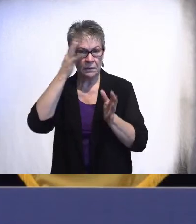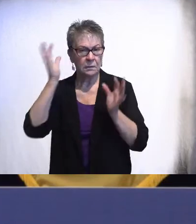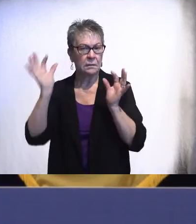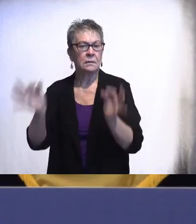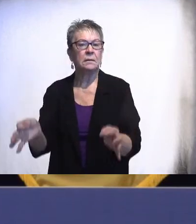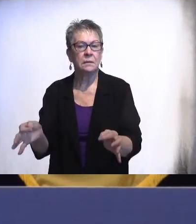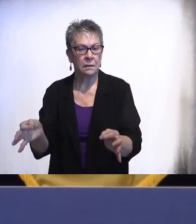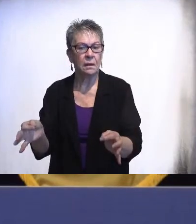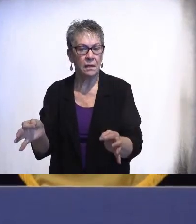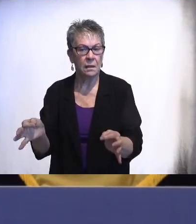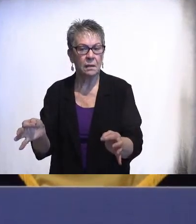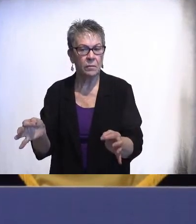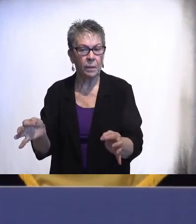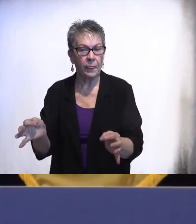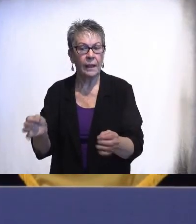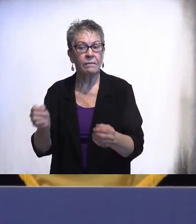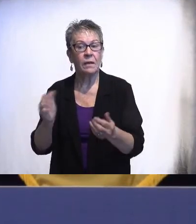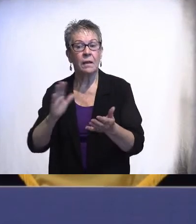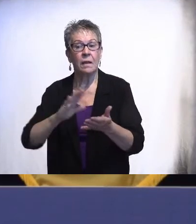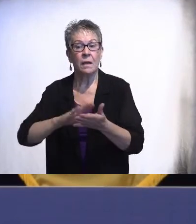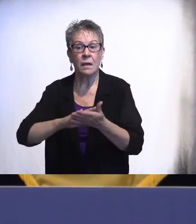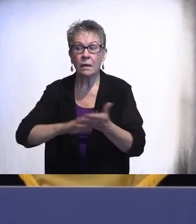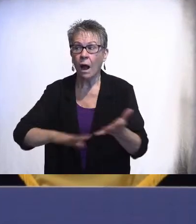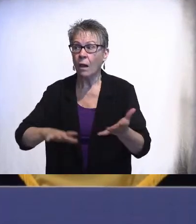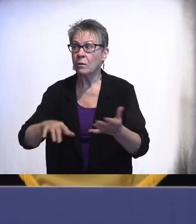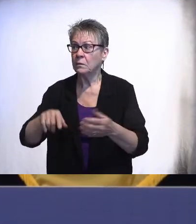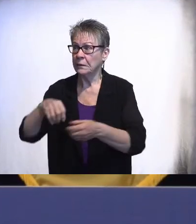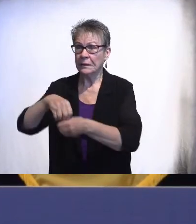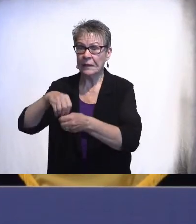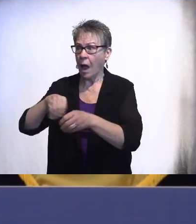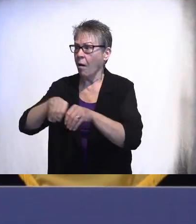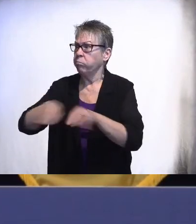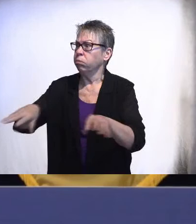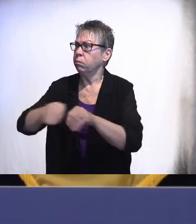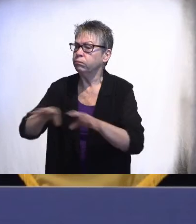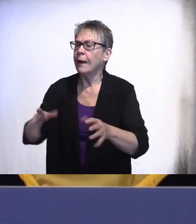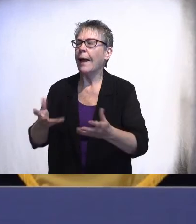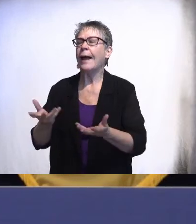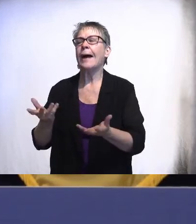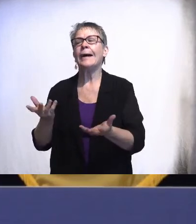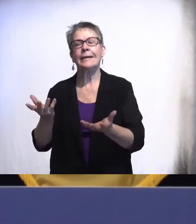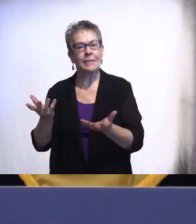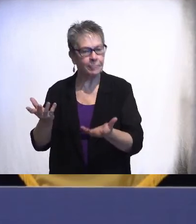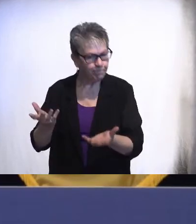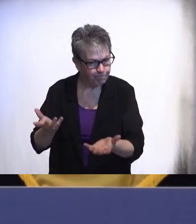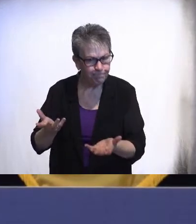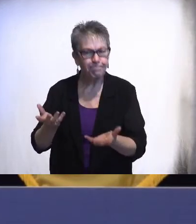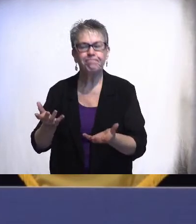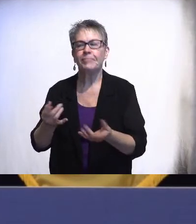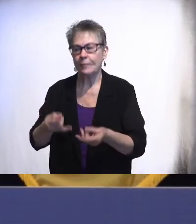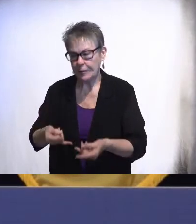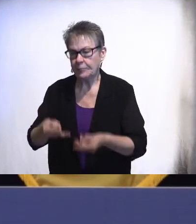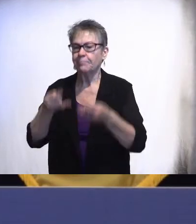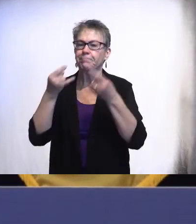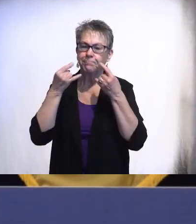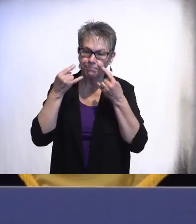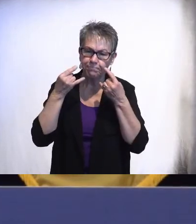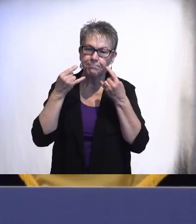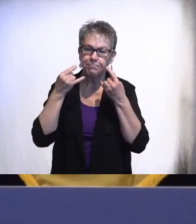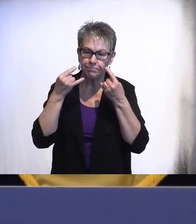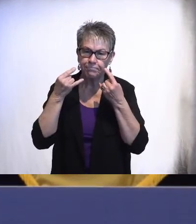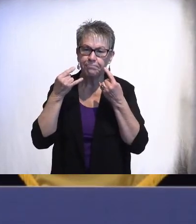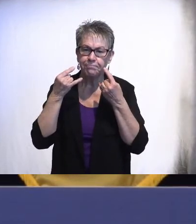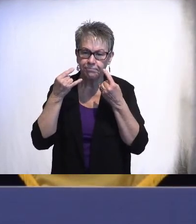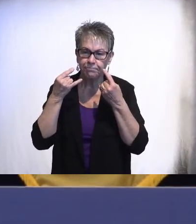raging situation going on in your town or in your school, that you can take that step. And I would think the same goes